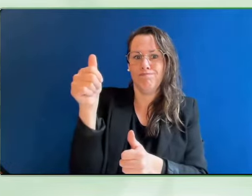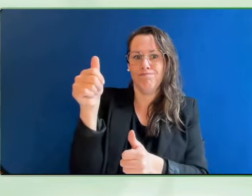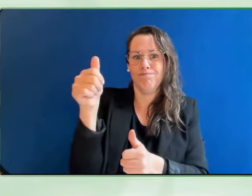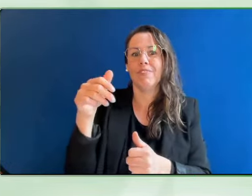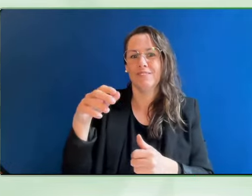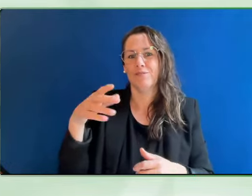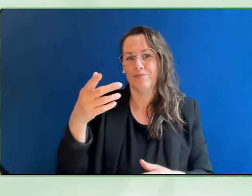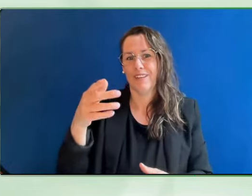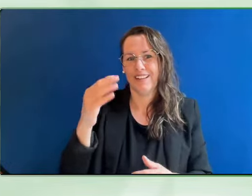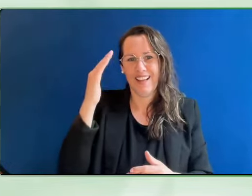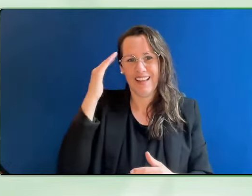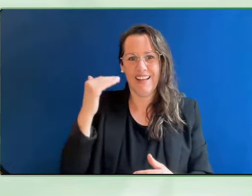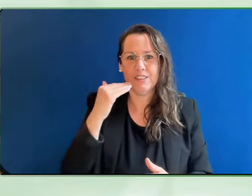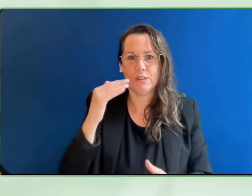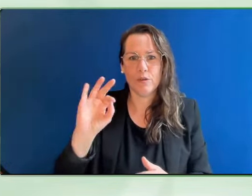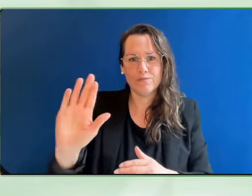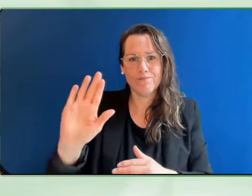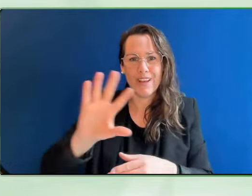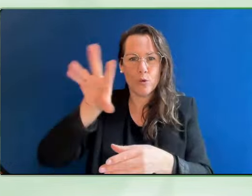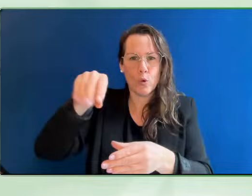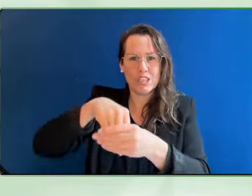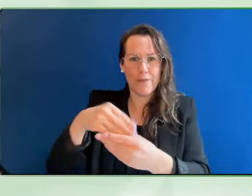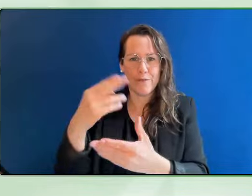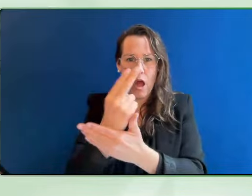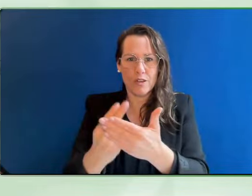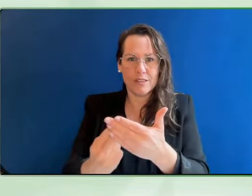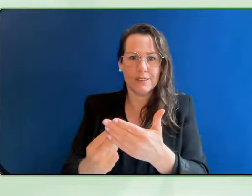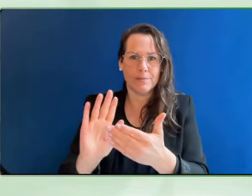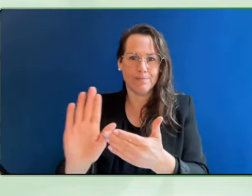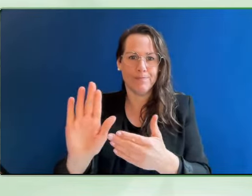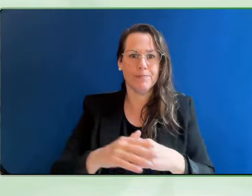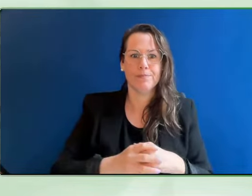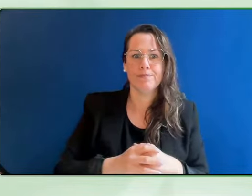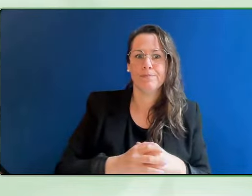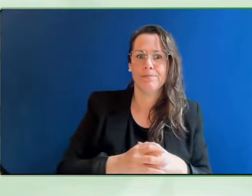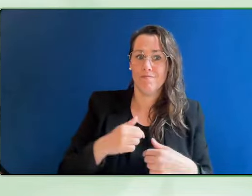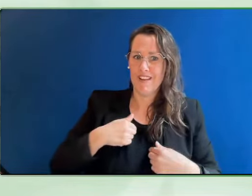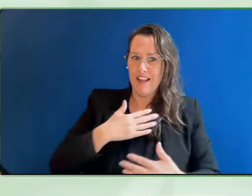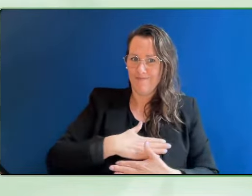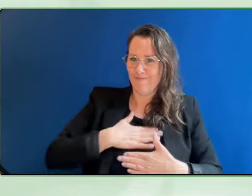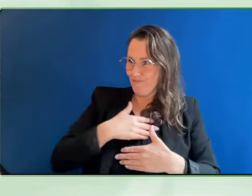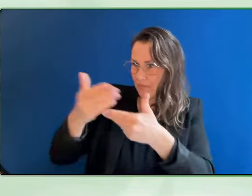pleasure today to interview Lőrinc Barabás,